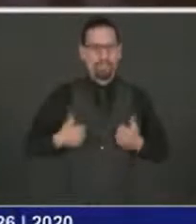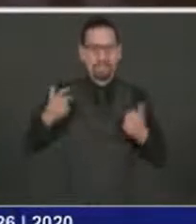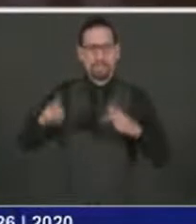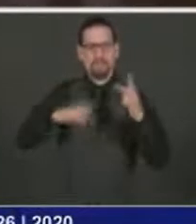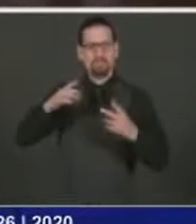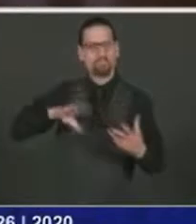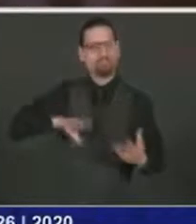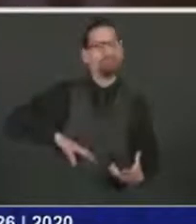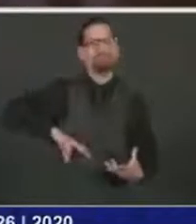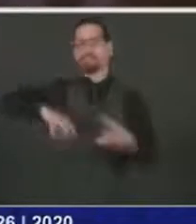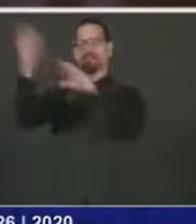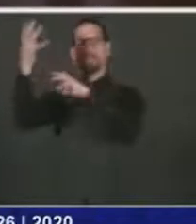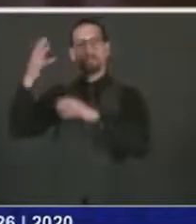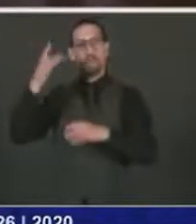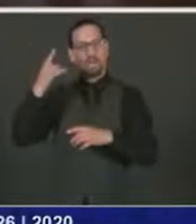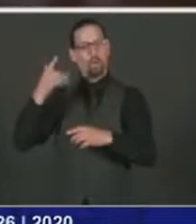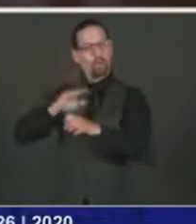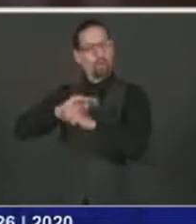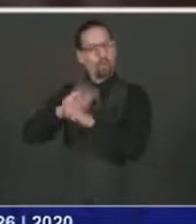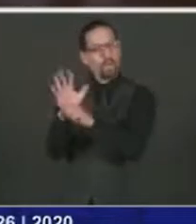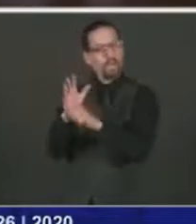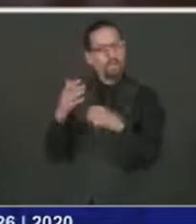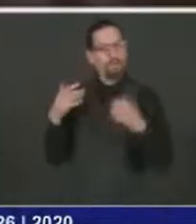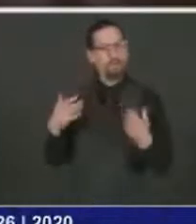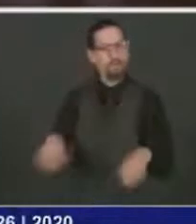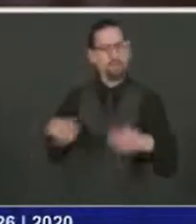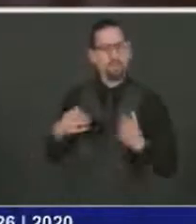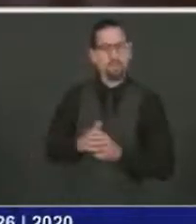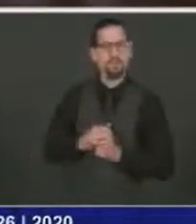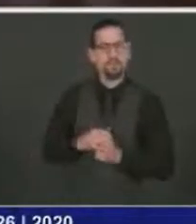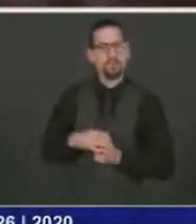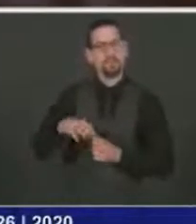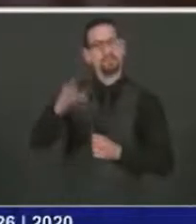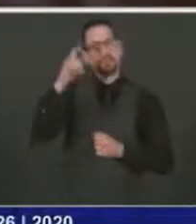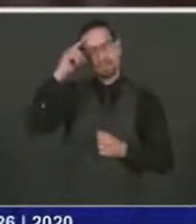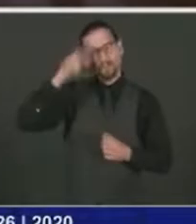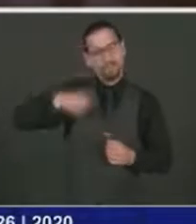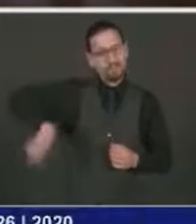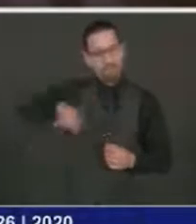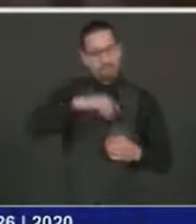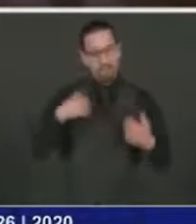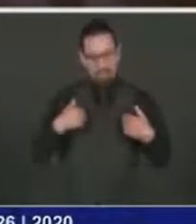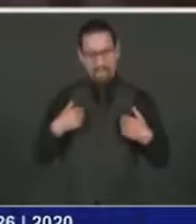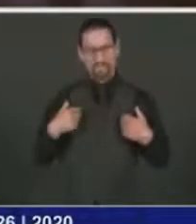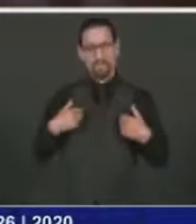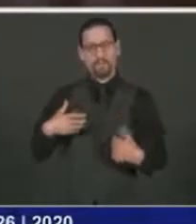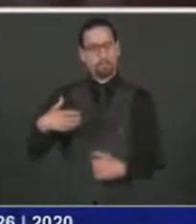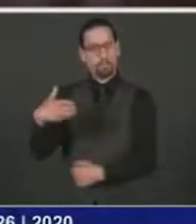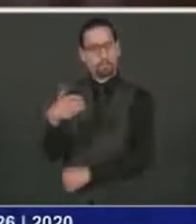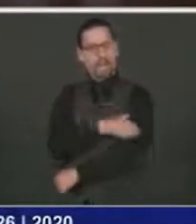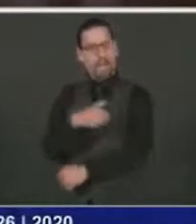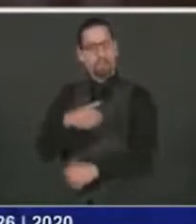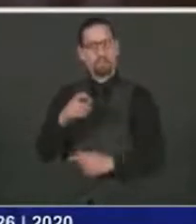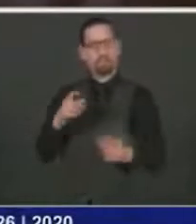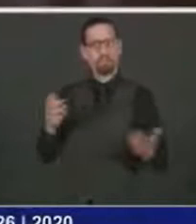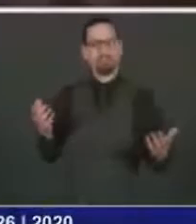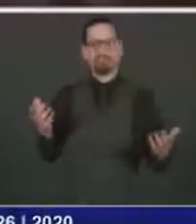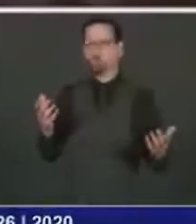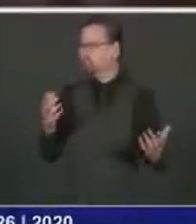We have the power to prevent ourselves from going back to where we were in March and April.